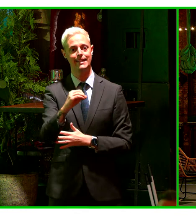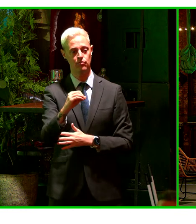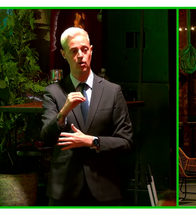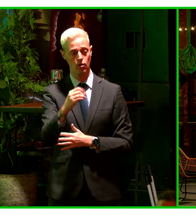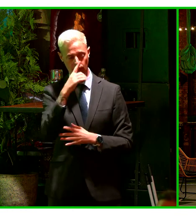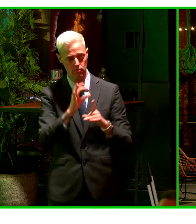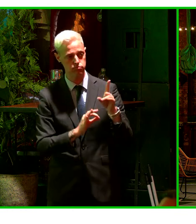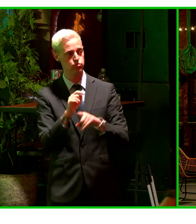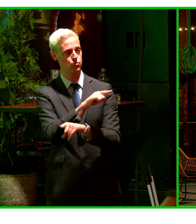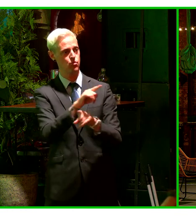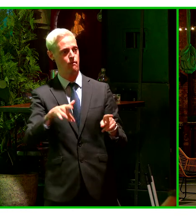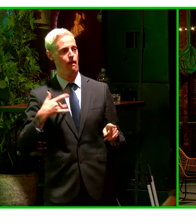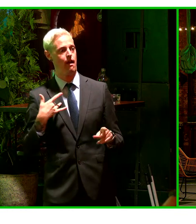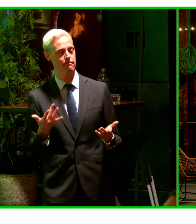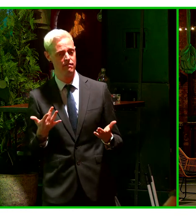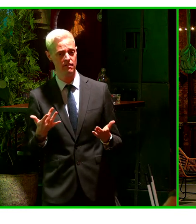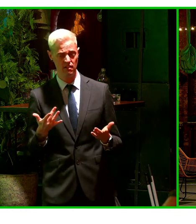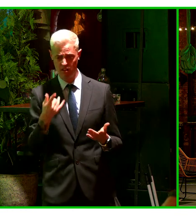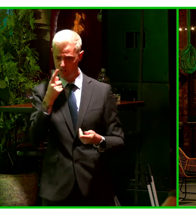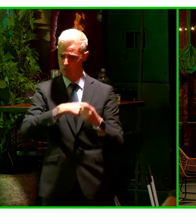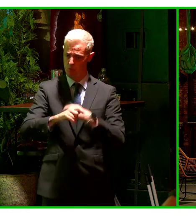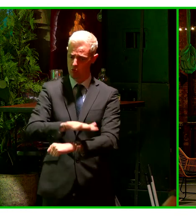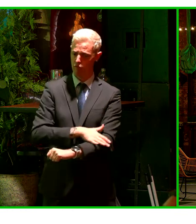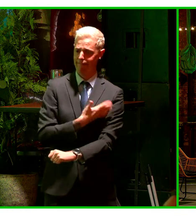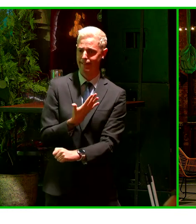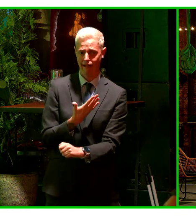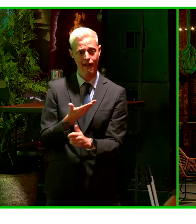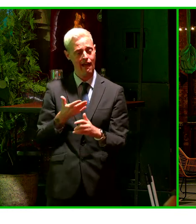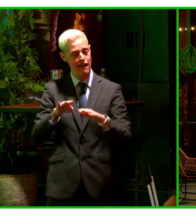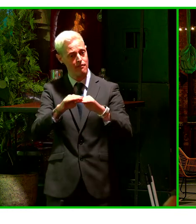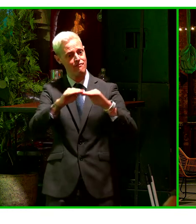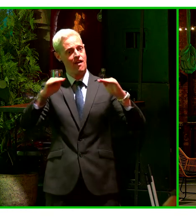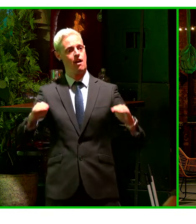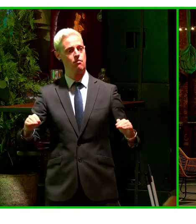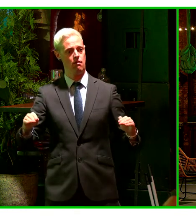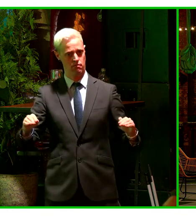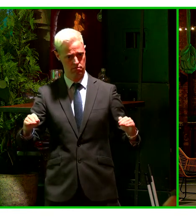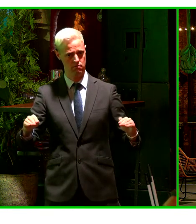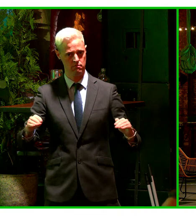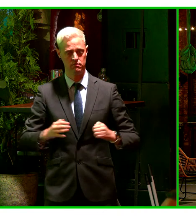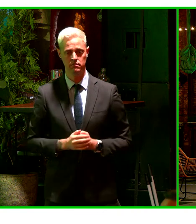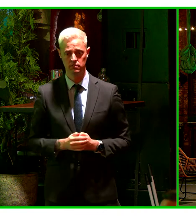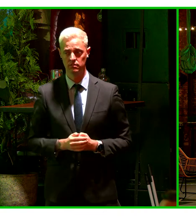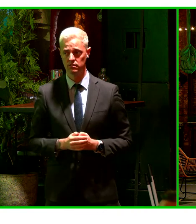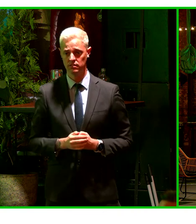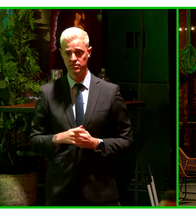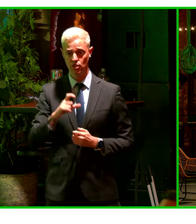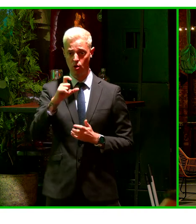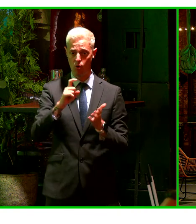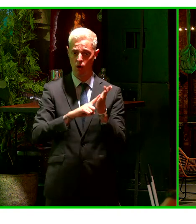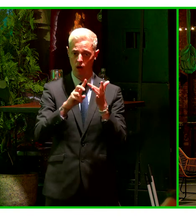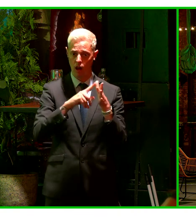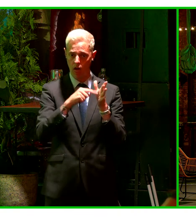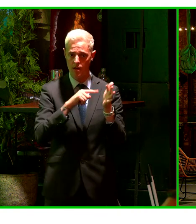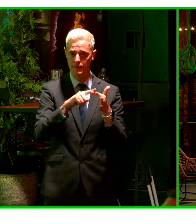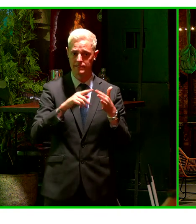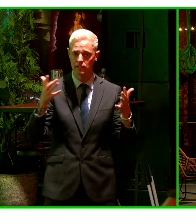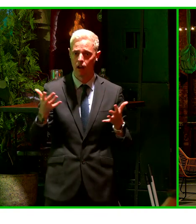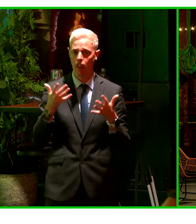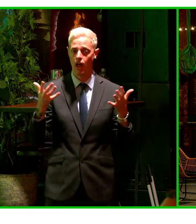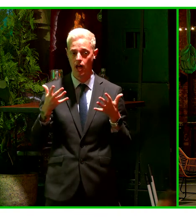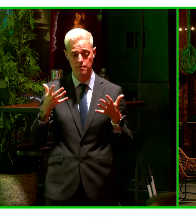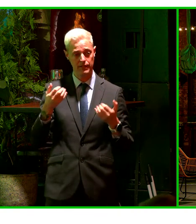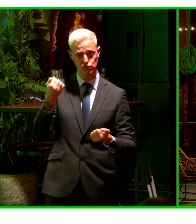make life not just greener, but fairer as well. Can climate justice bring social